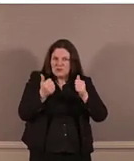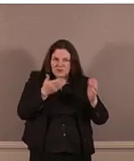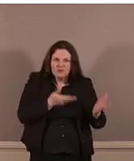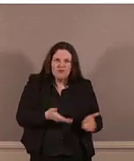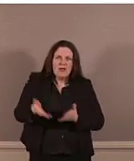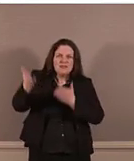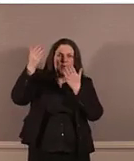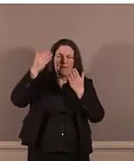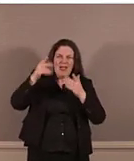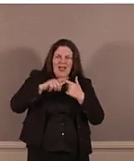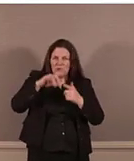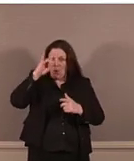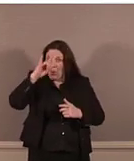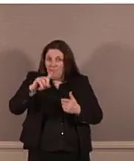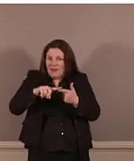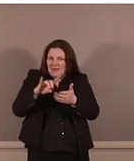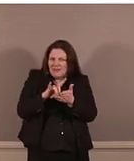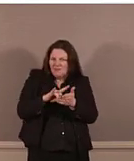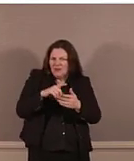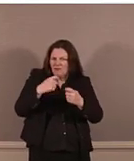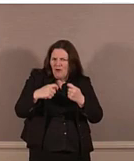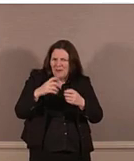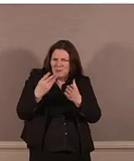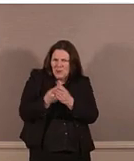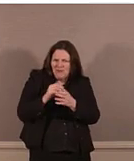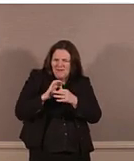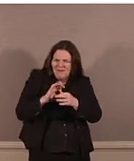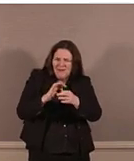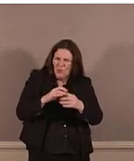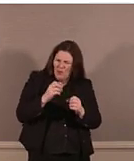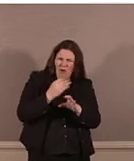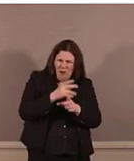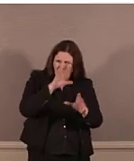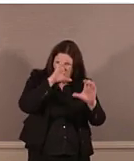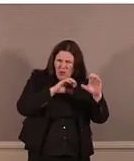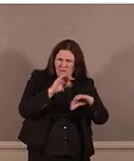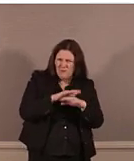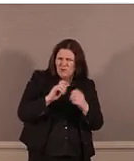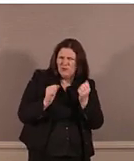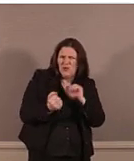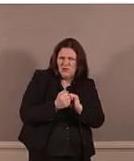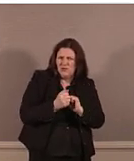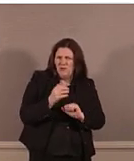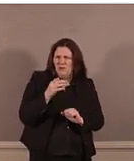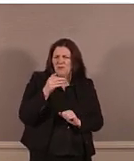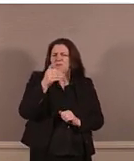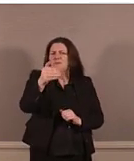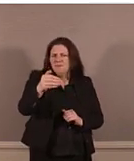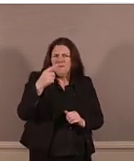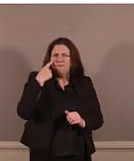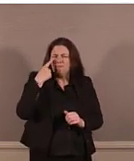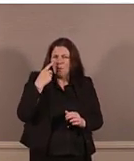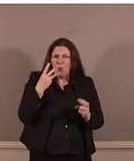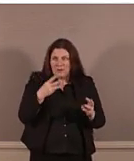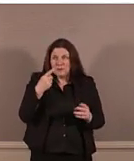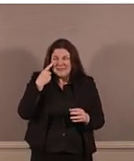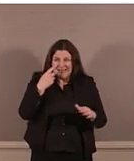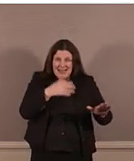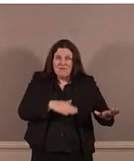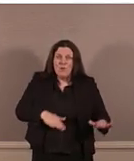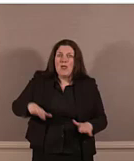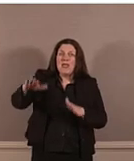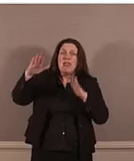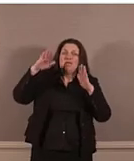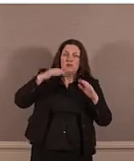history rhyme. So we're all looking to see, you know, this change on the far side, and we can see the change coming,